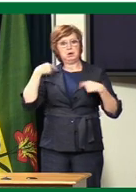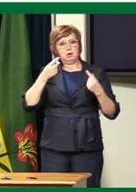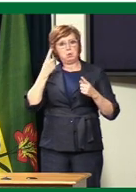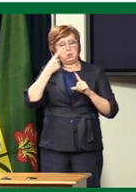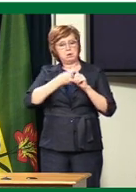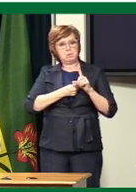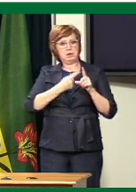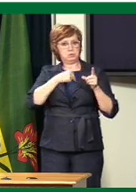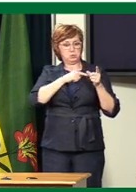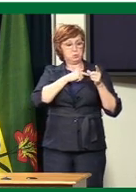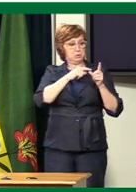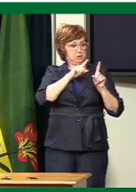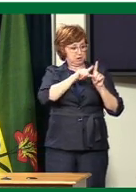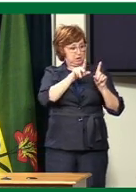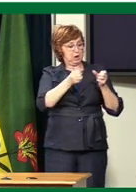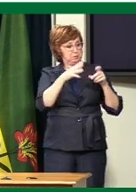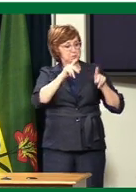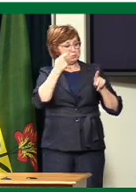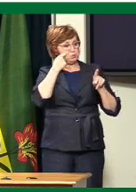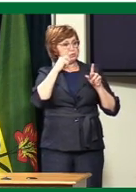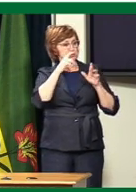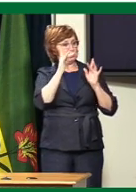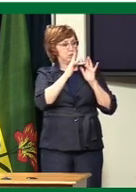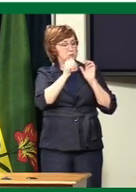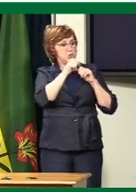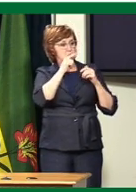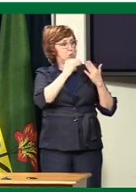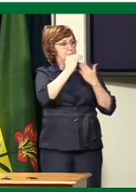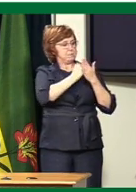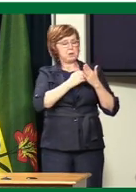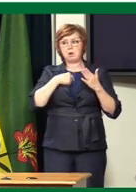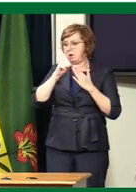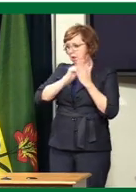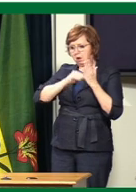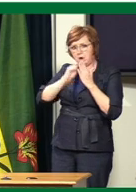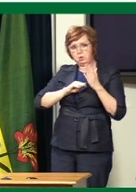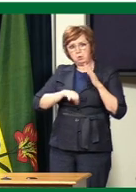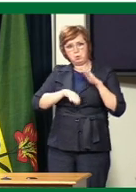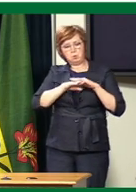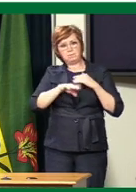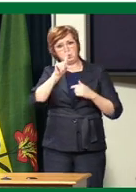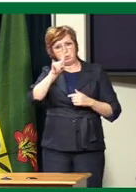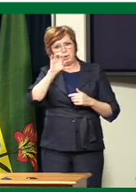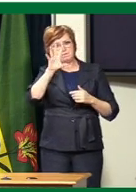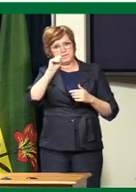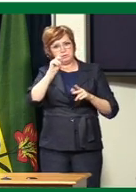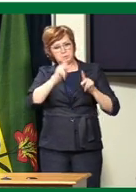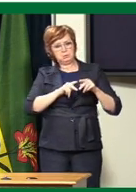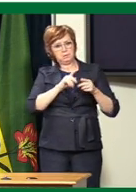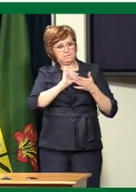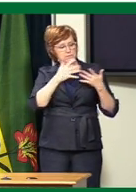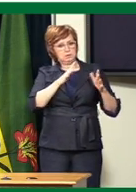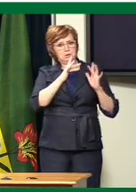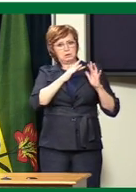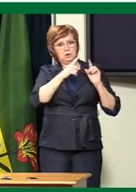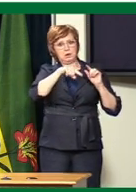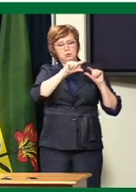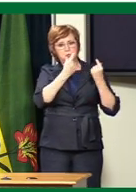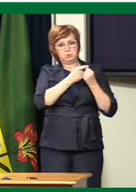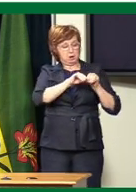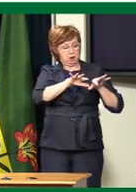individuals have as many as 150 contacts for a single positive case. With today's numbers, it's likely we're going to see